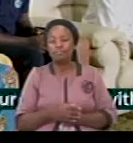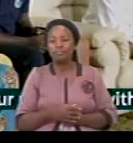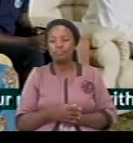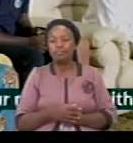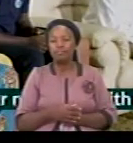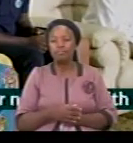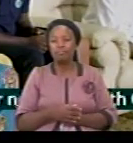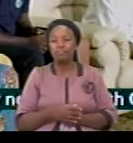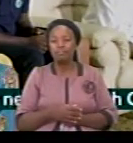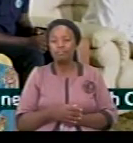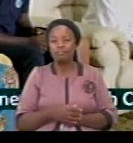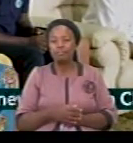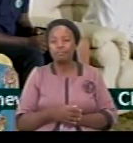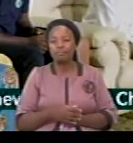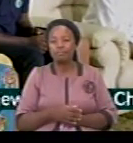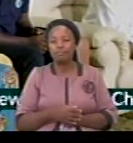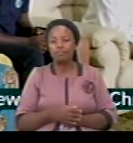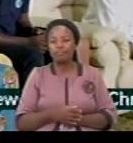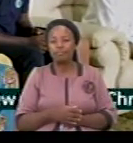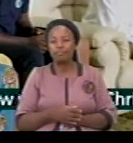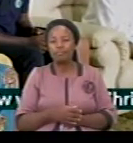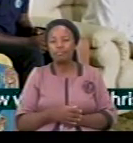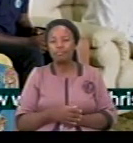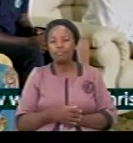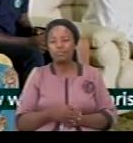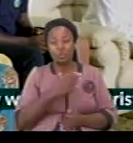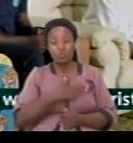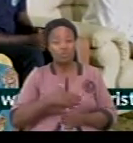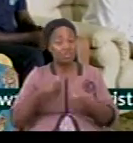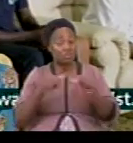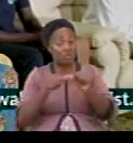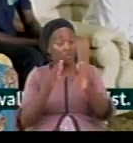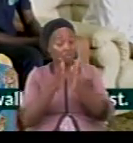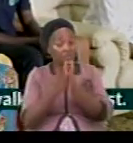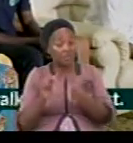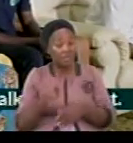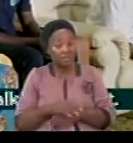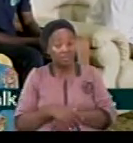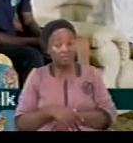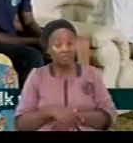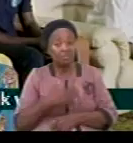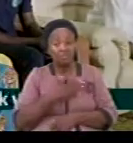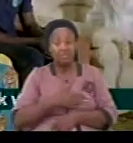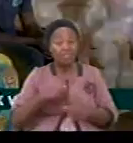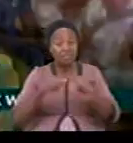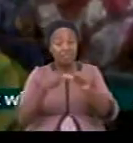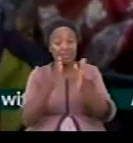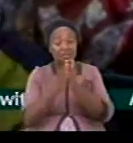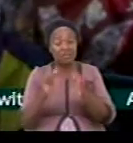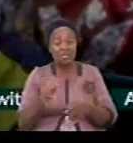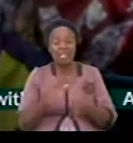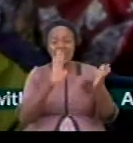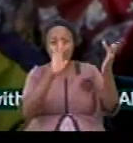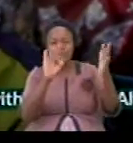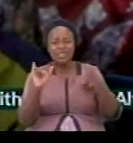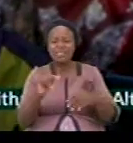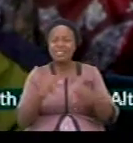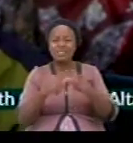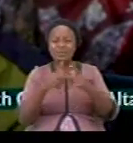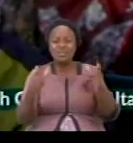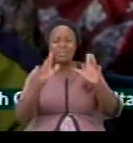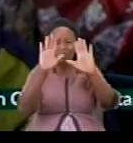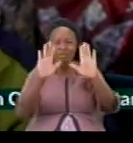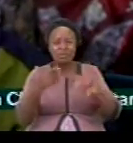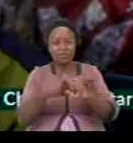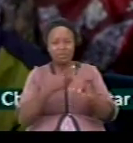meanwhile I want to deploy you to bang on your hands and begin to pray in our next expectation